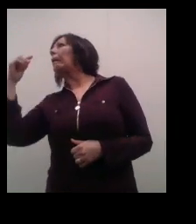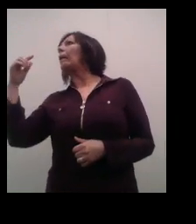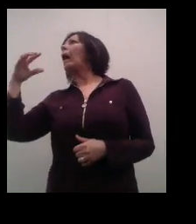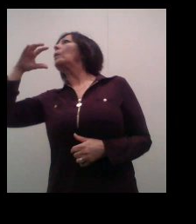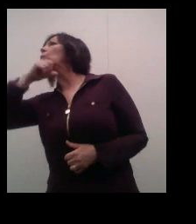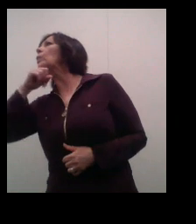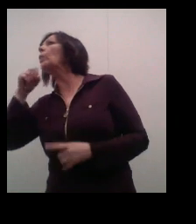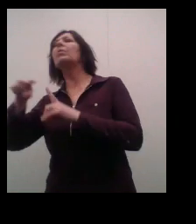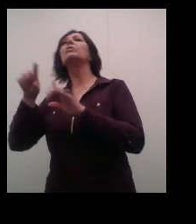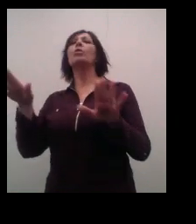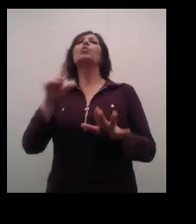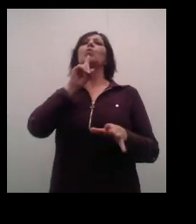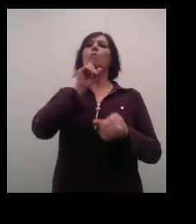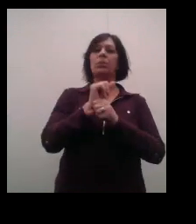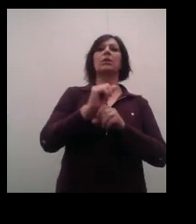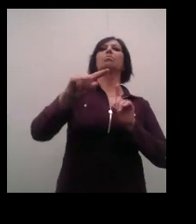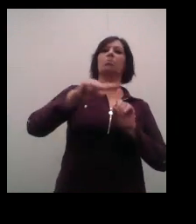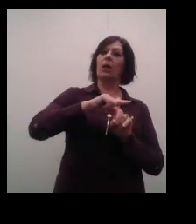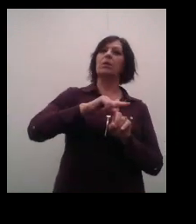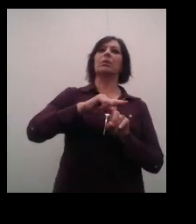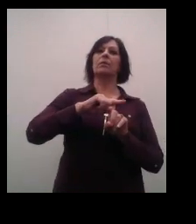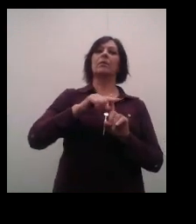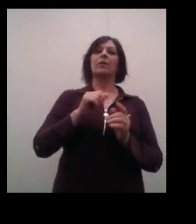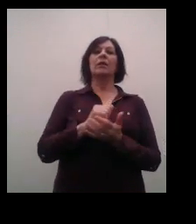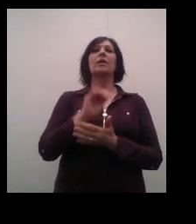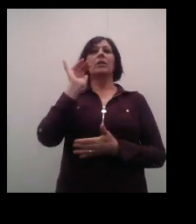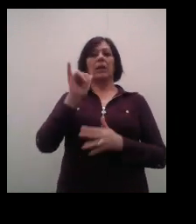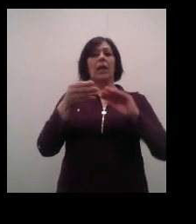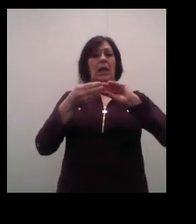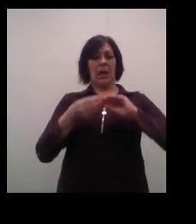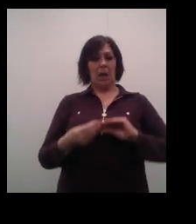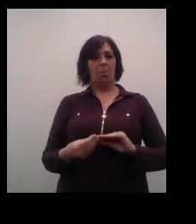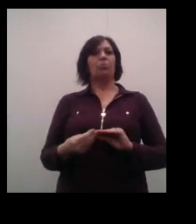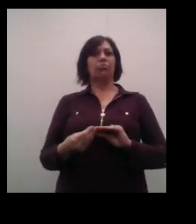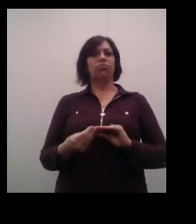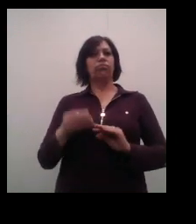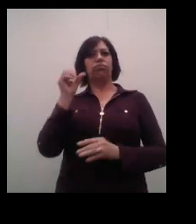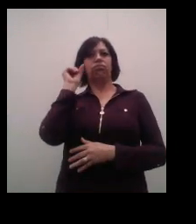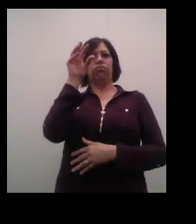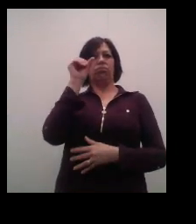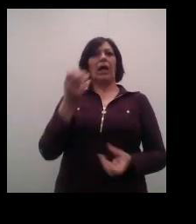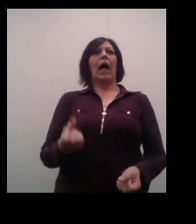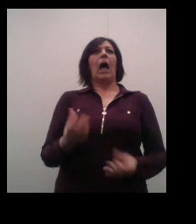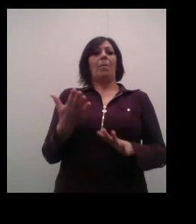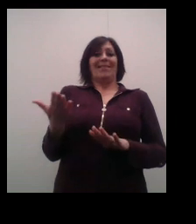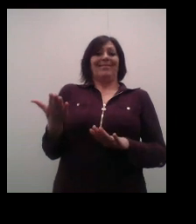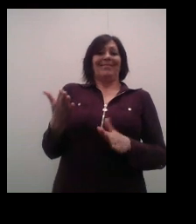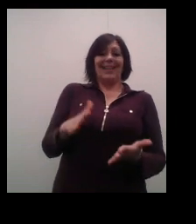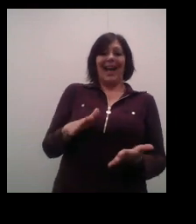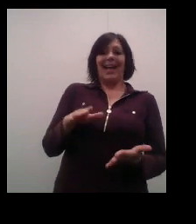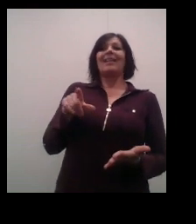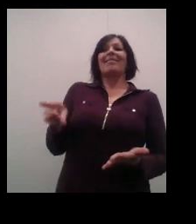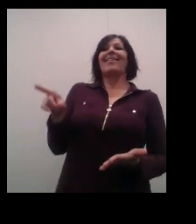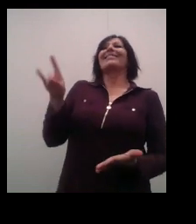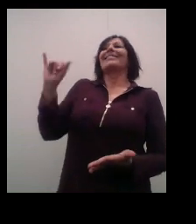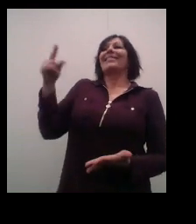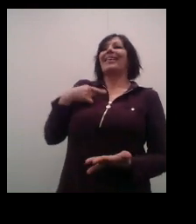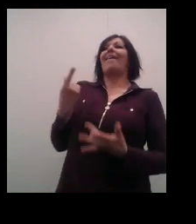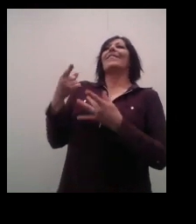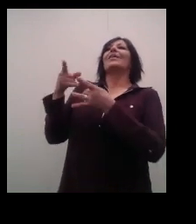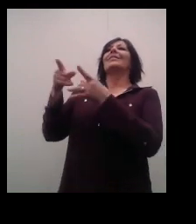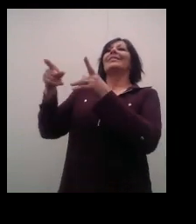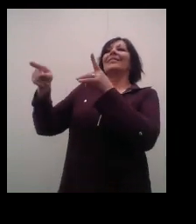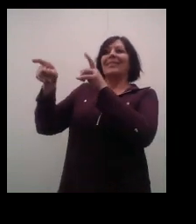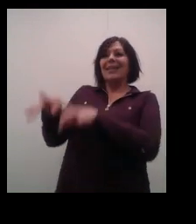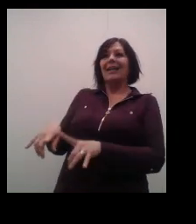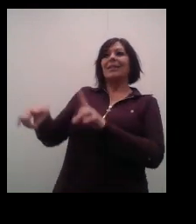presumed positives in the number that we are describing with regards to how many have deceased in Erie County. And we